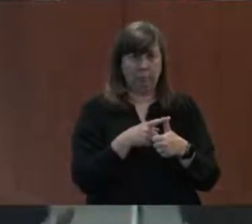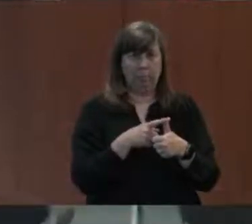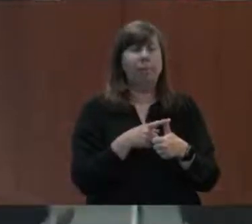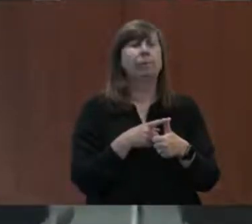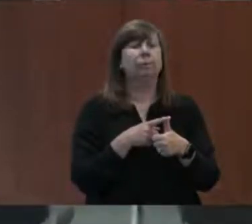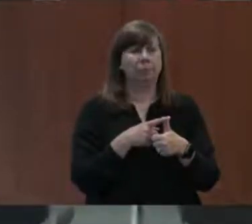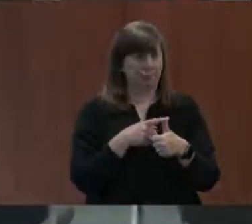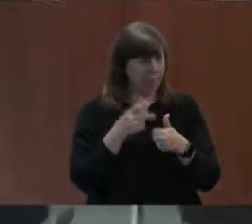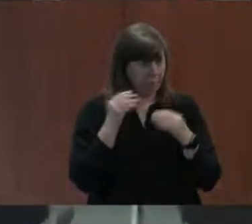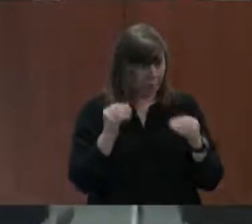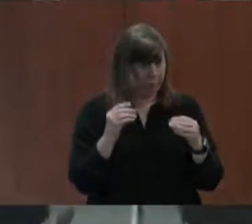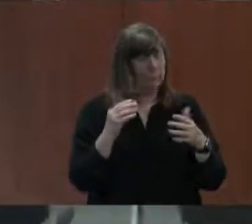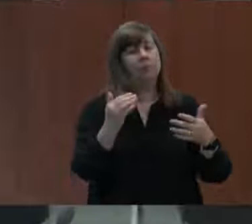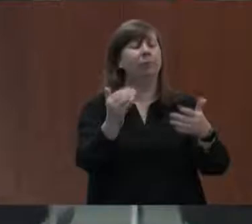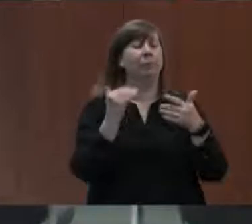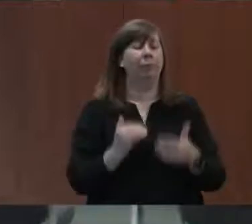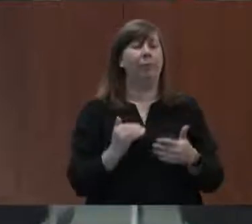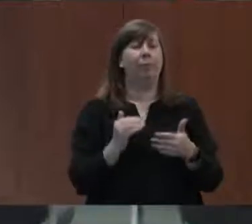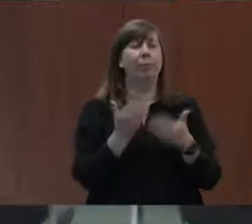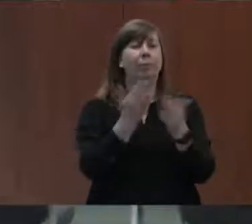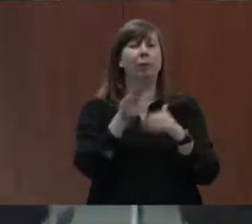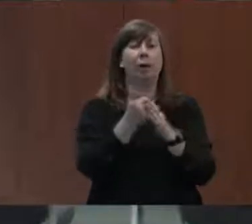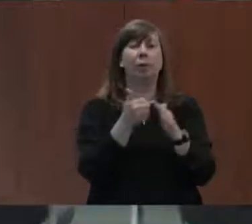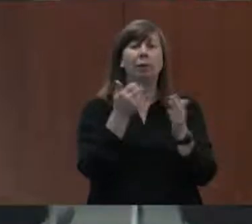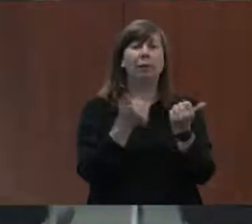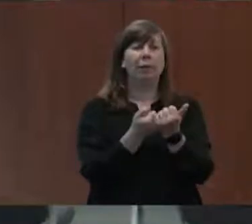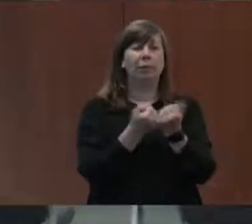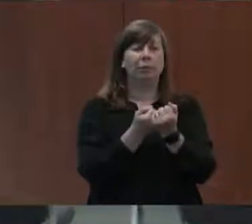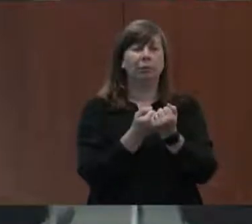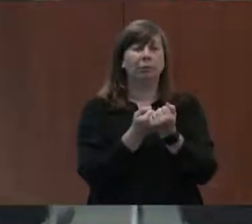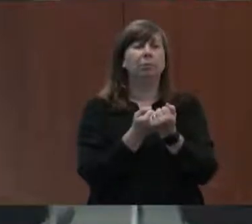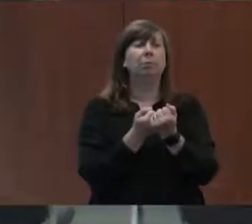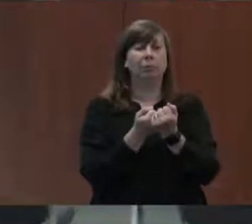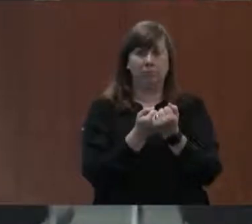Okay, seeing none, we'll move to the motion. All in favor?